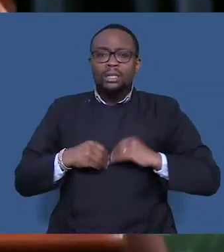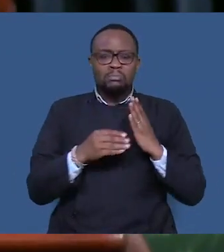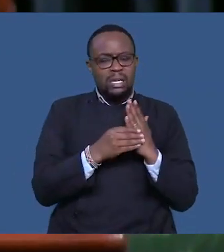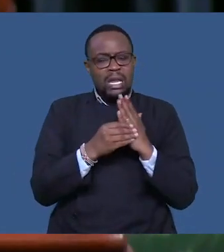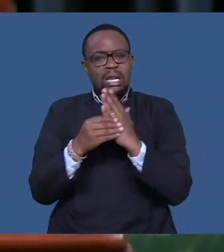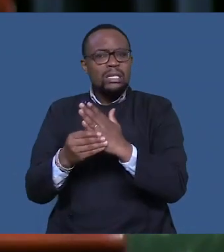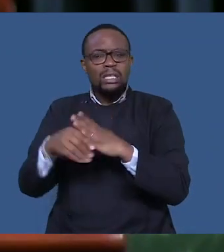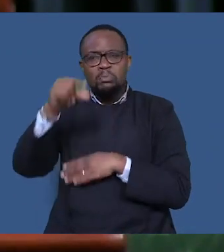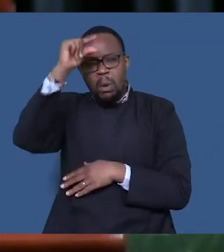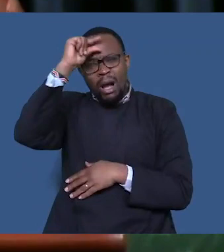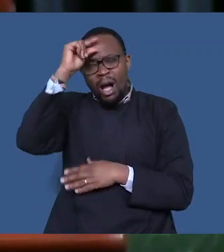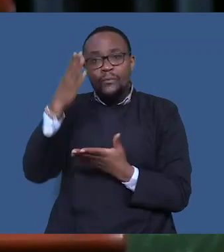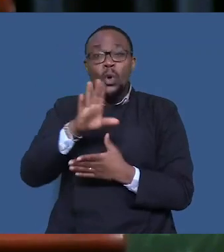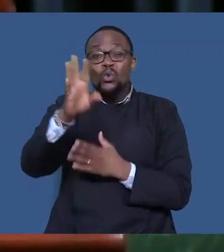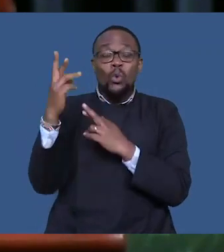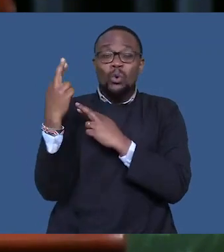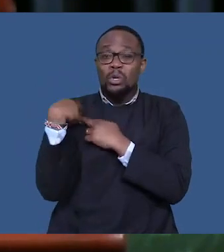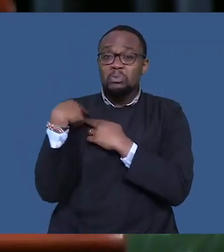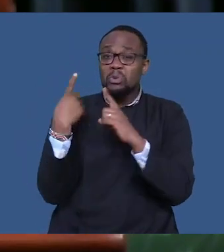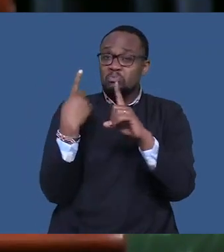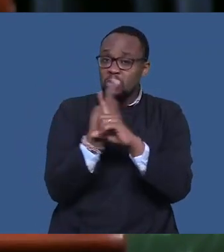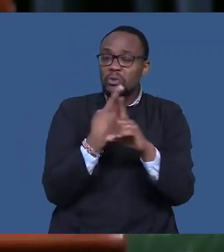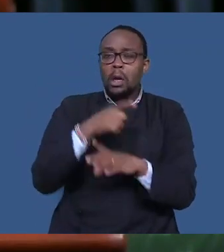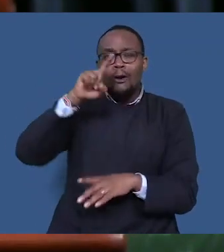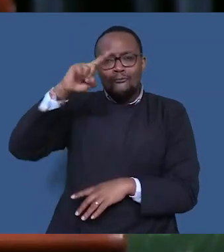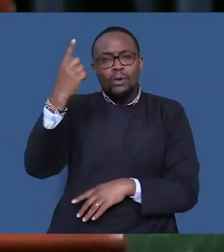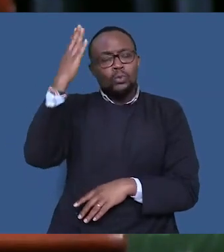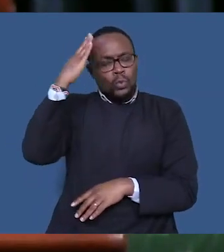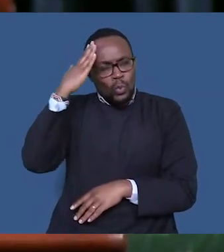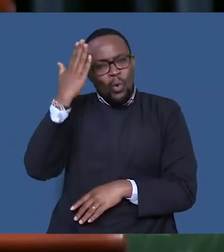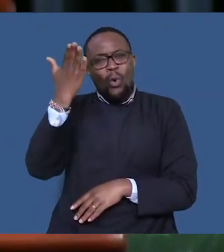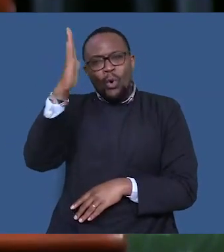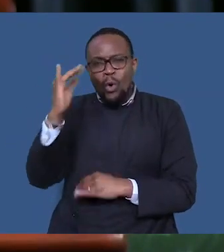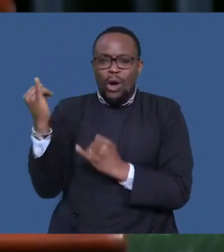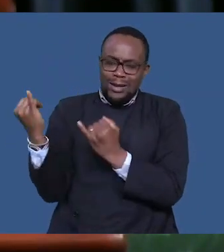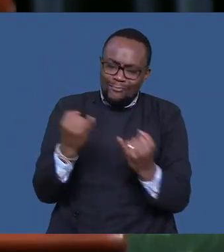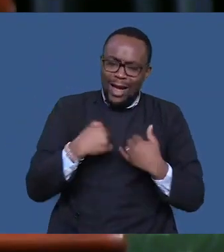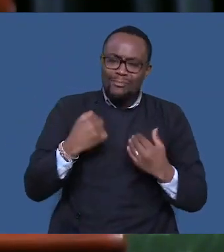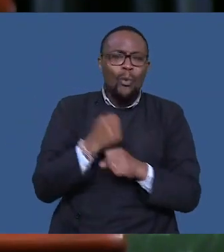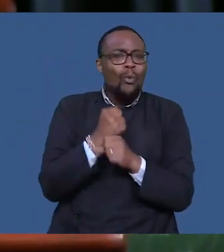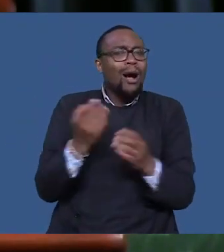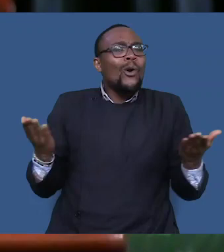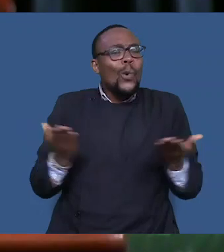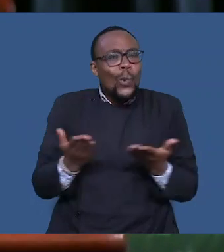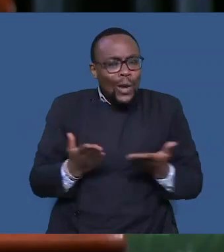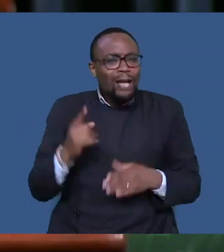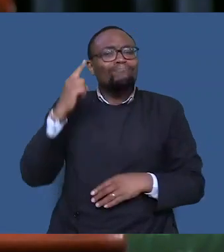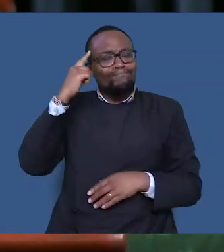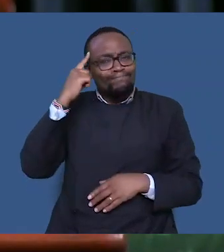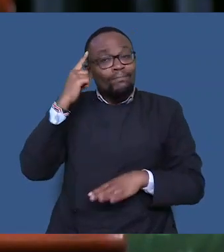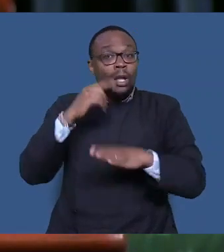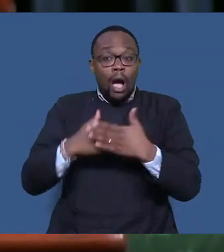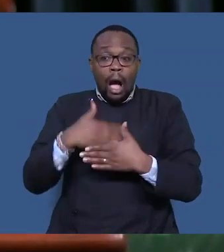So your responsibility is just to know, God, where have you called me? What is my area of influence? And then with that